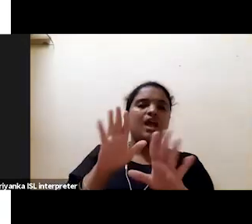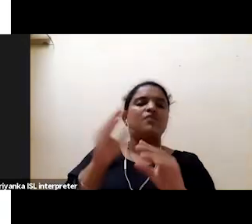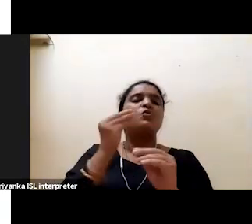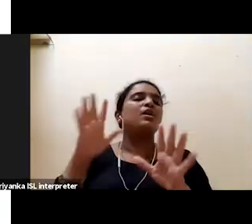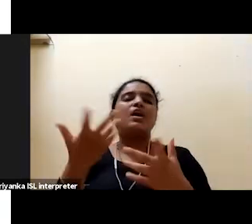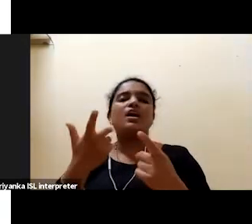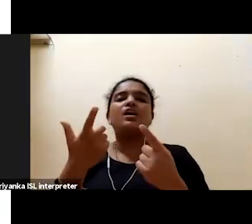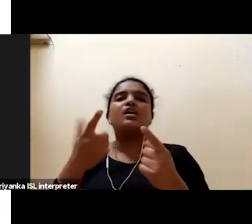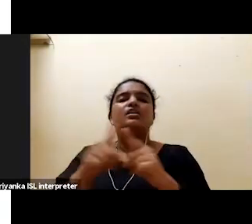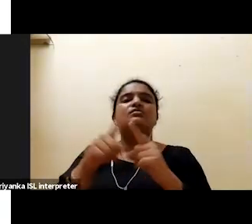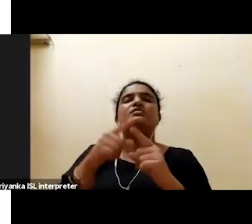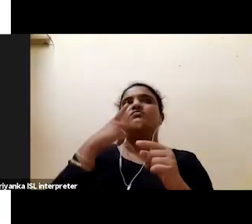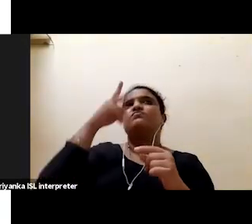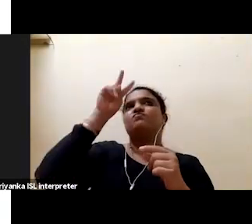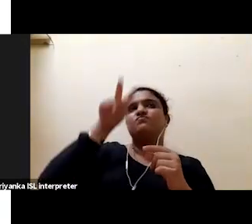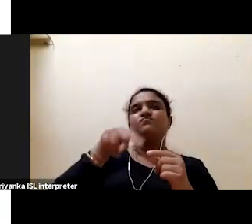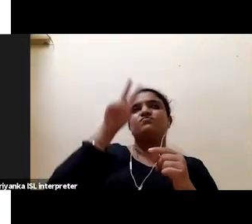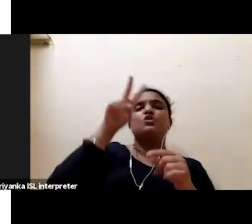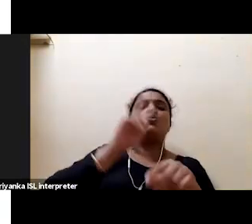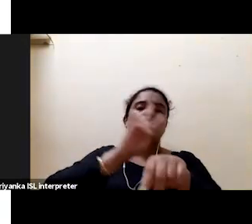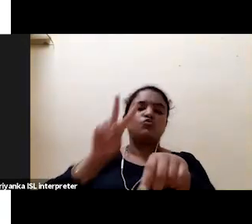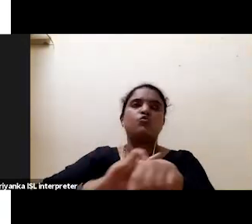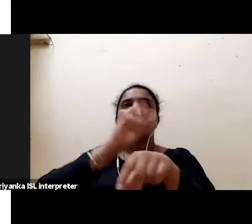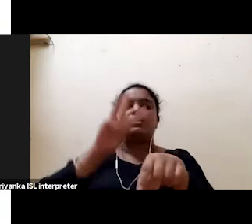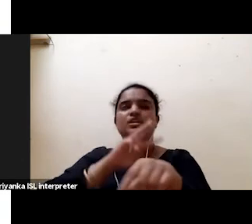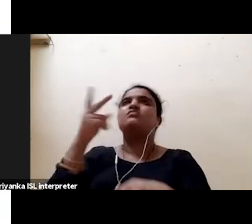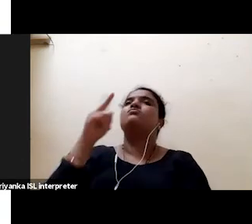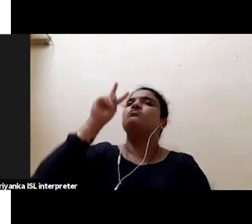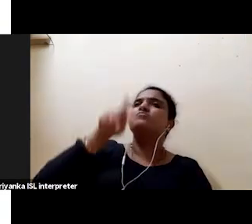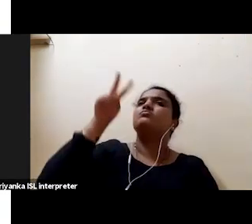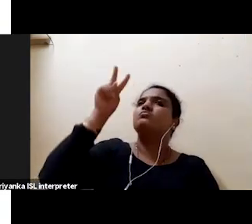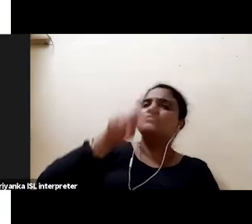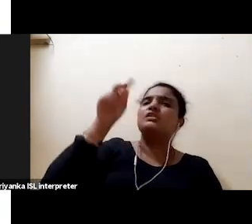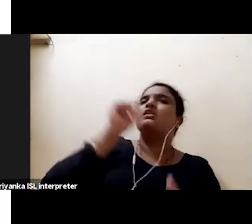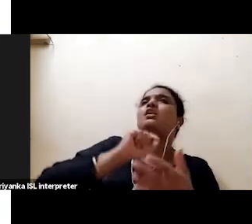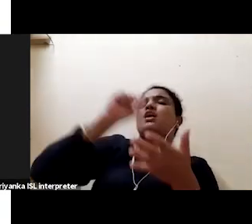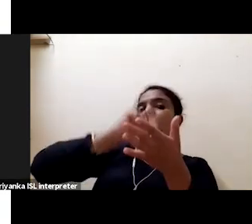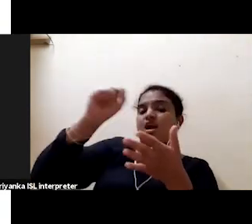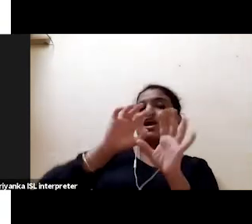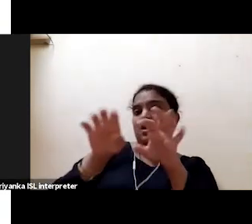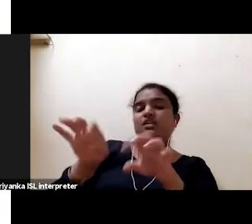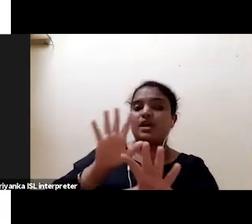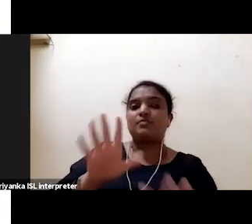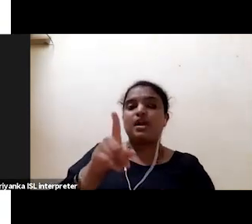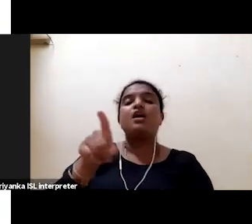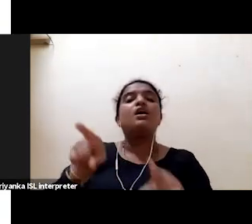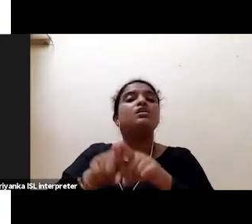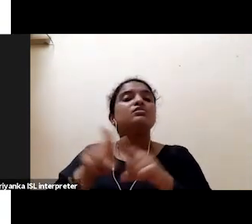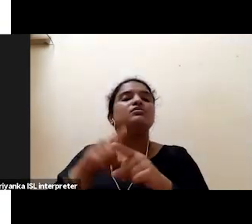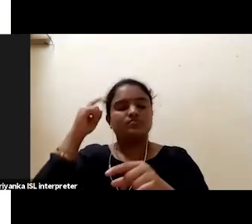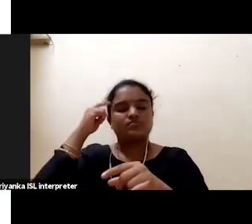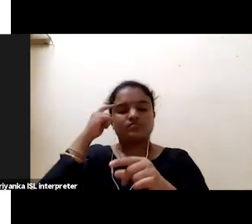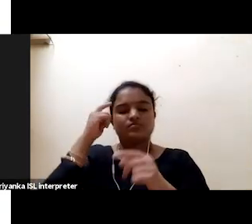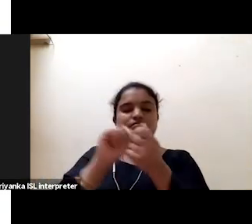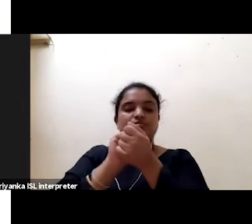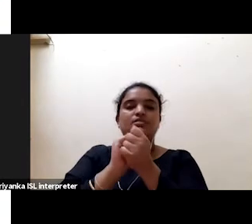you've seen that same piece for like 2 hours, 3 hours, or how much ever time you spent writing that. And instantly your mind will not